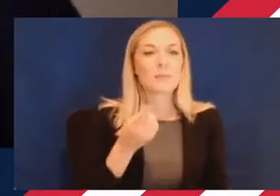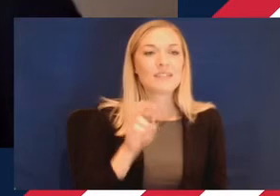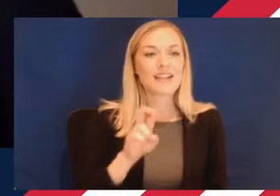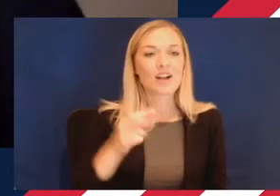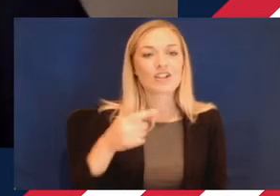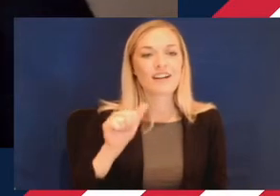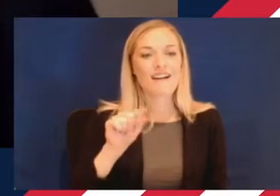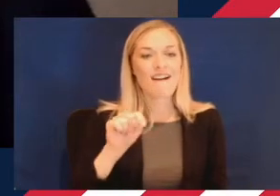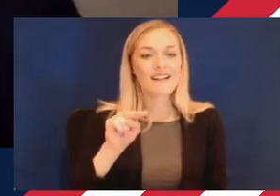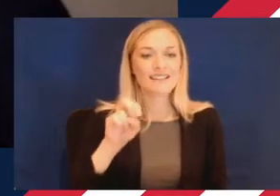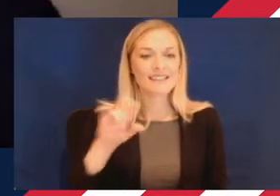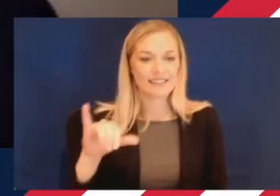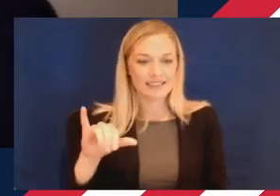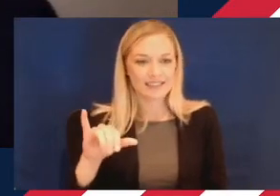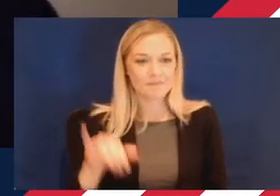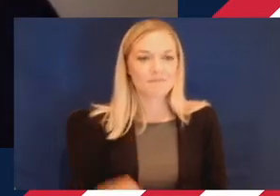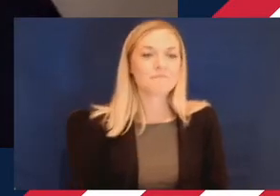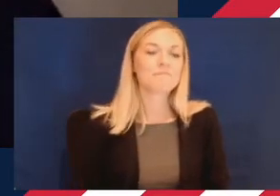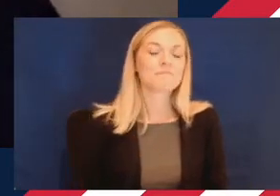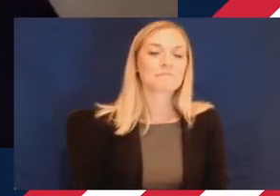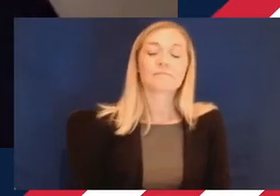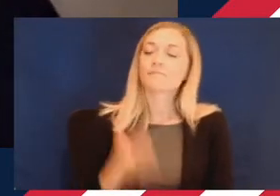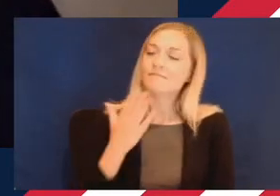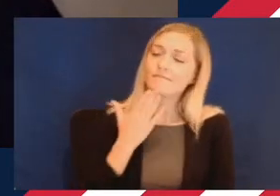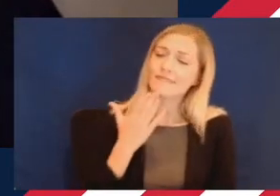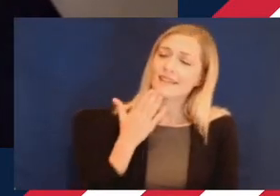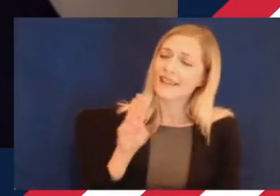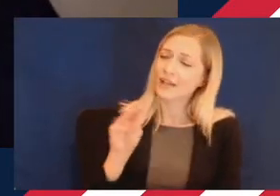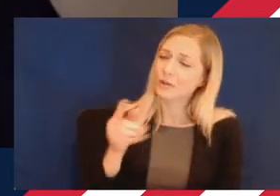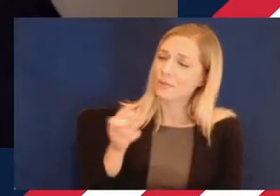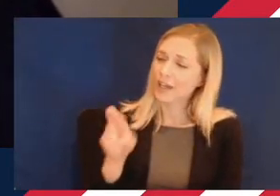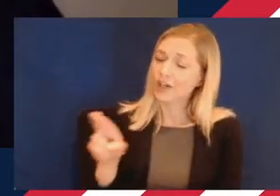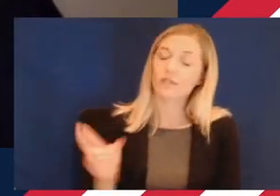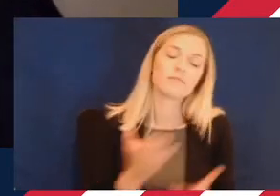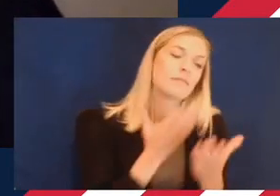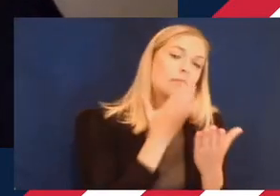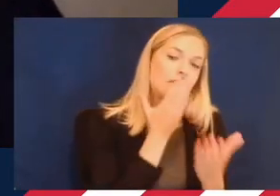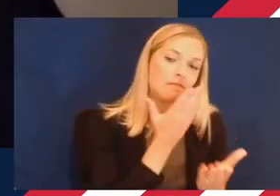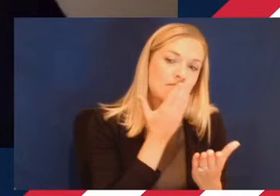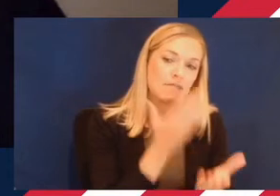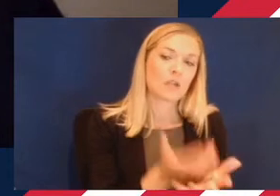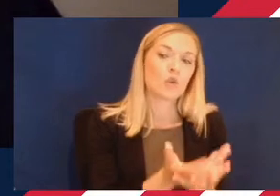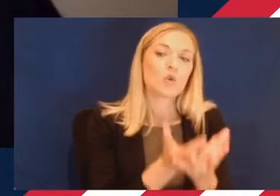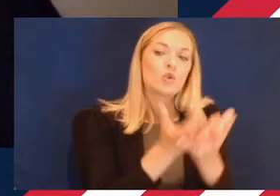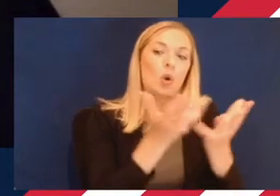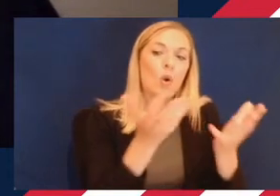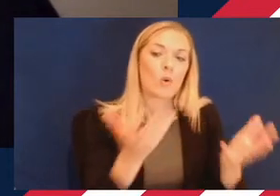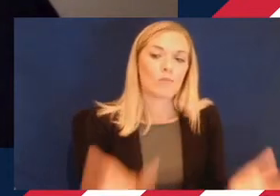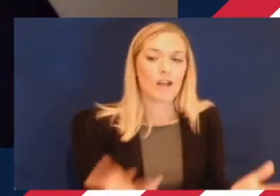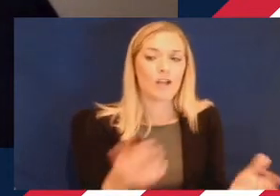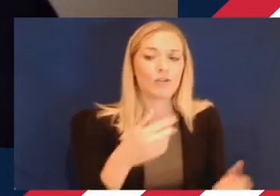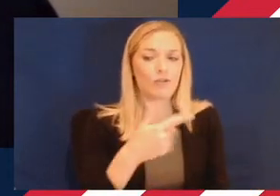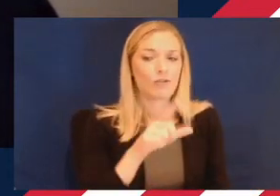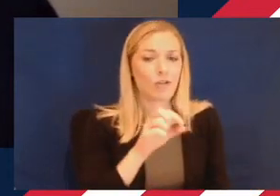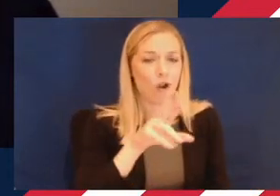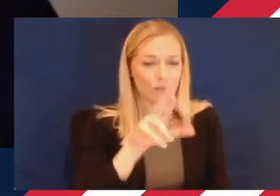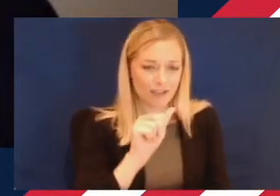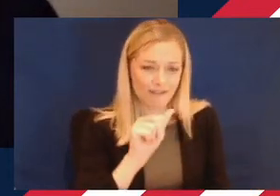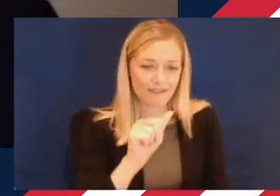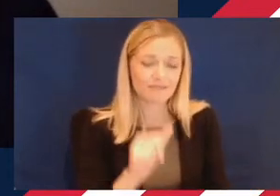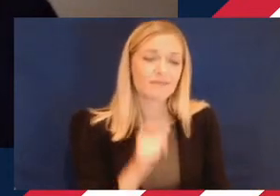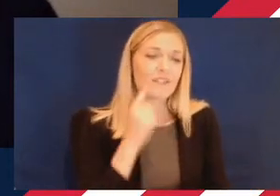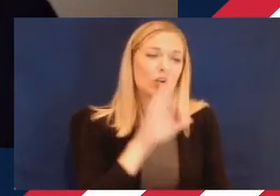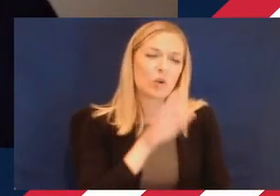Mayor. And thank you so much, Gloria, for your powerful testimony and in general